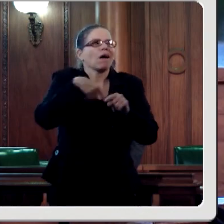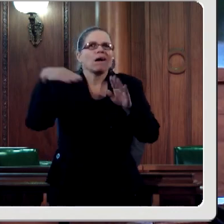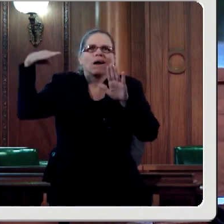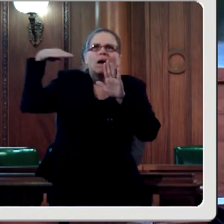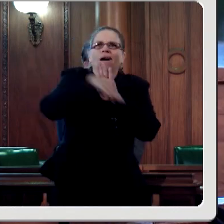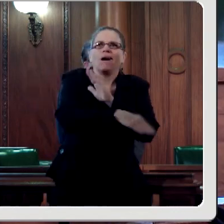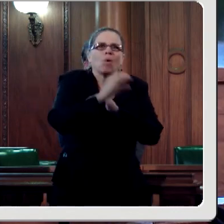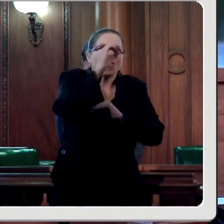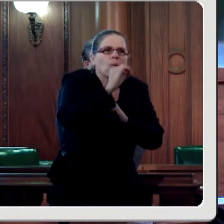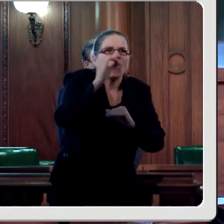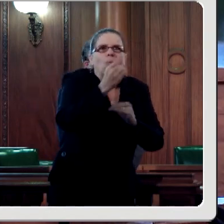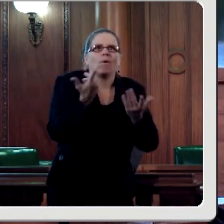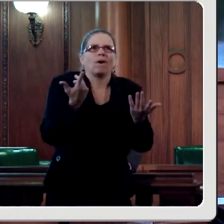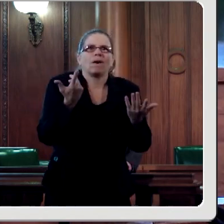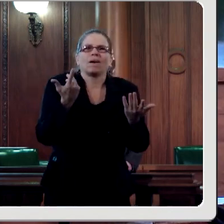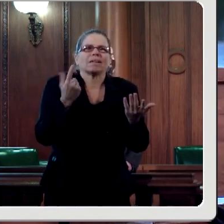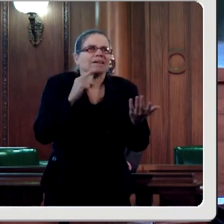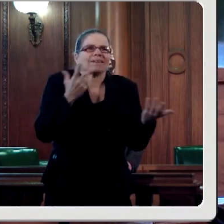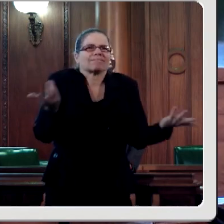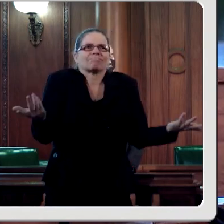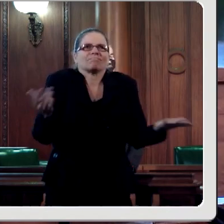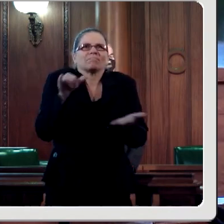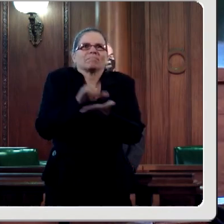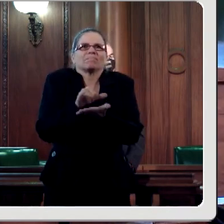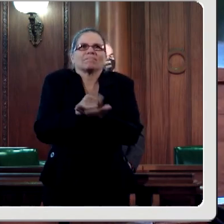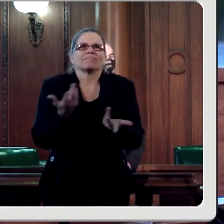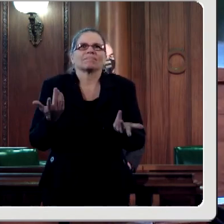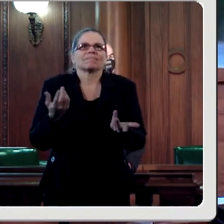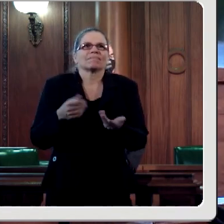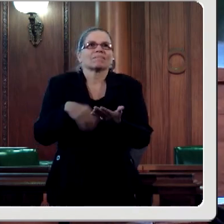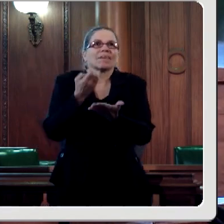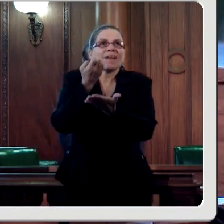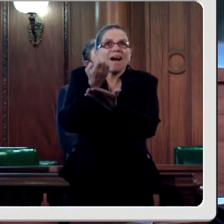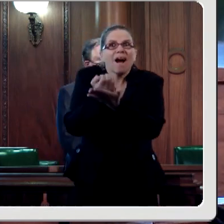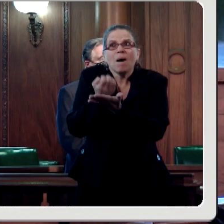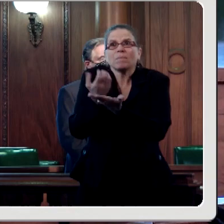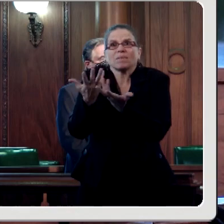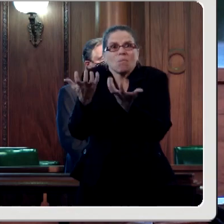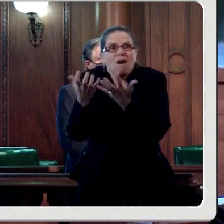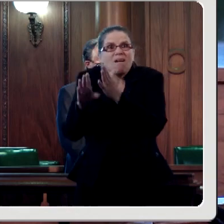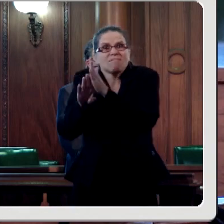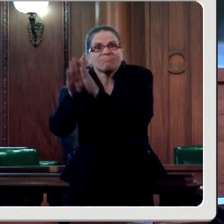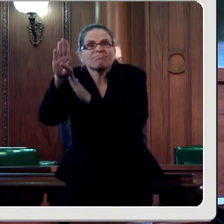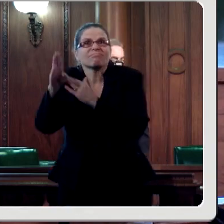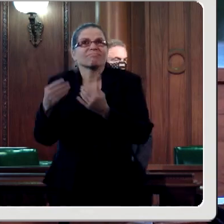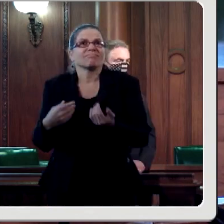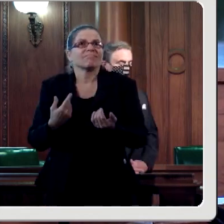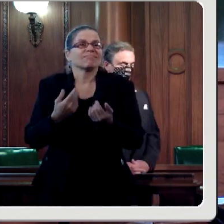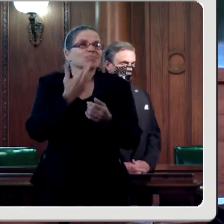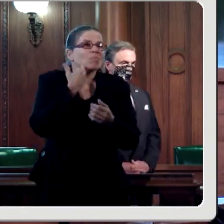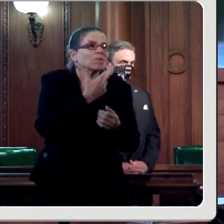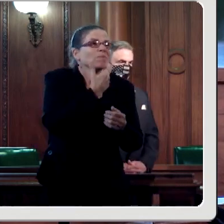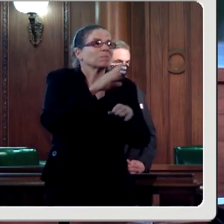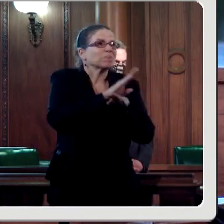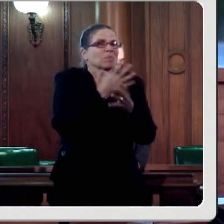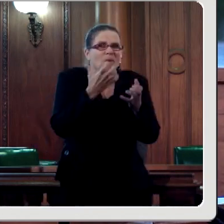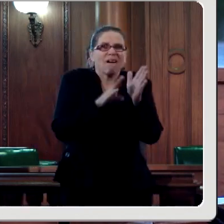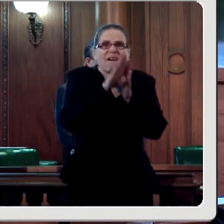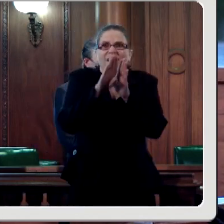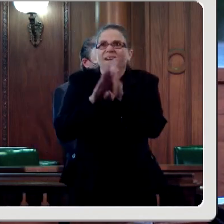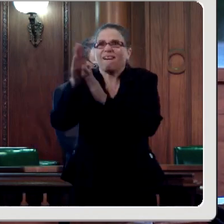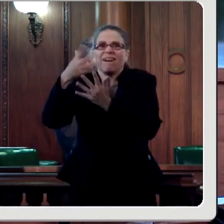and have the economic prosperity that we deserve. Thank you.